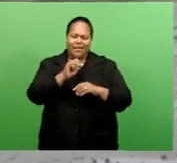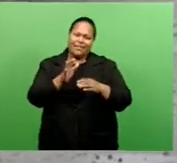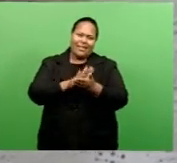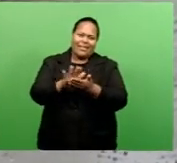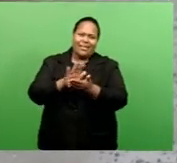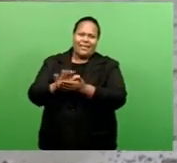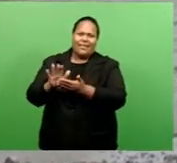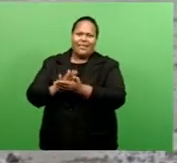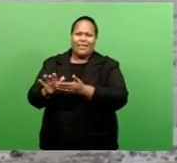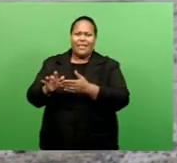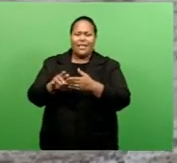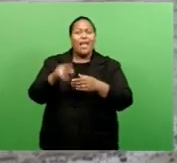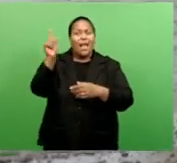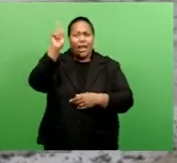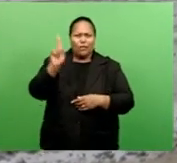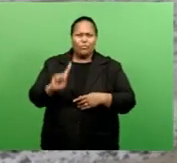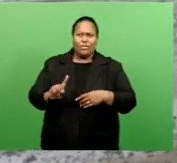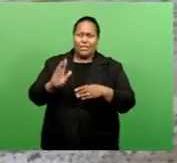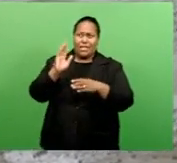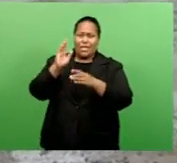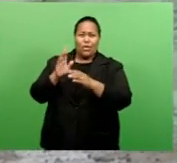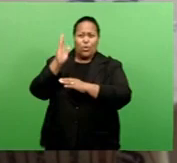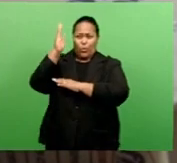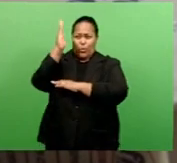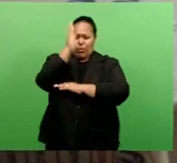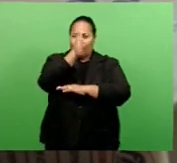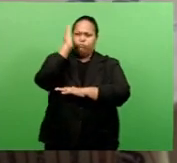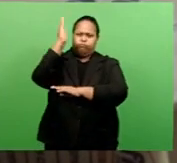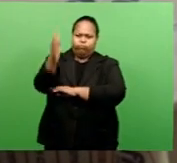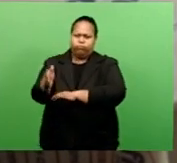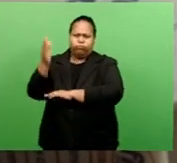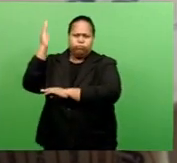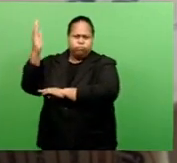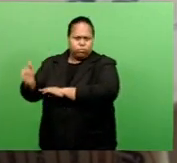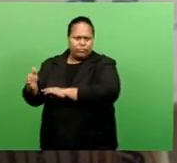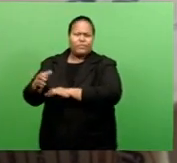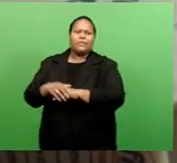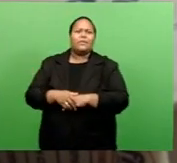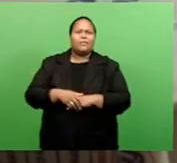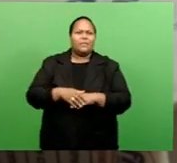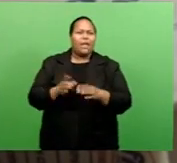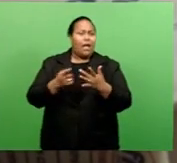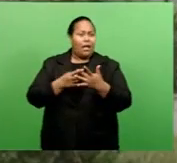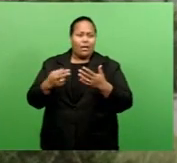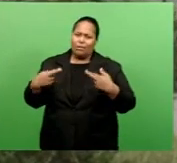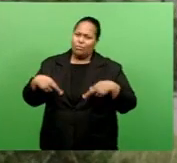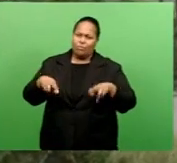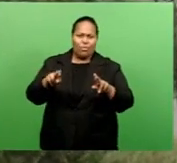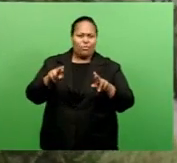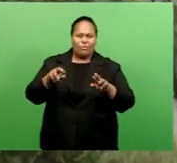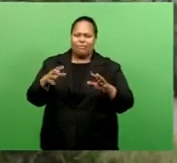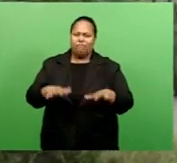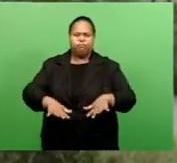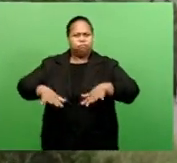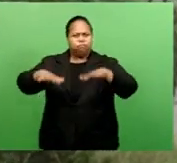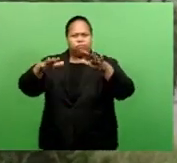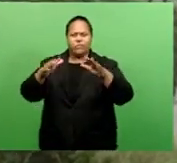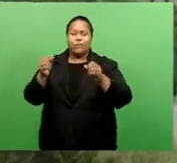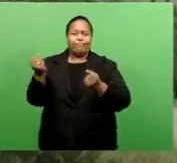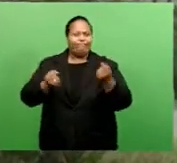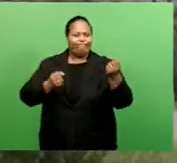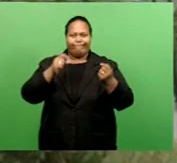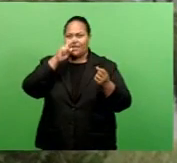been affected. The majority of feeder roads are still flooded and vehicles are not able to cross. Felipe